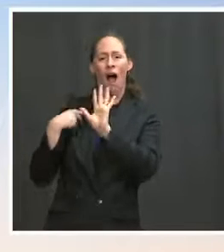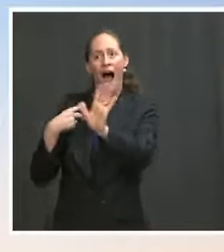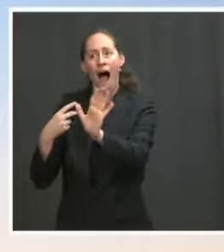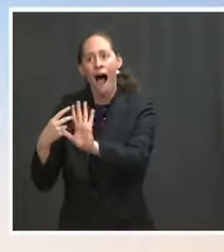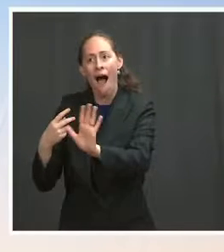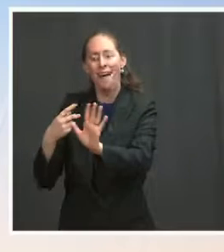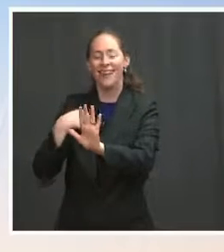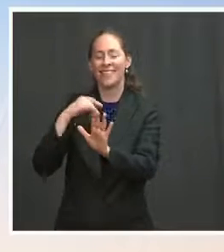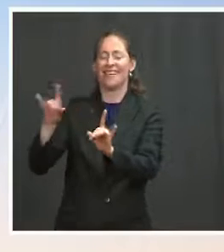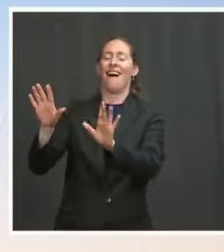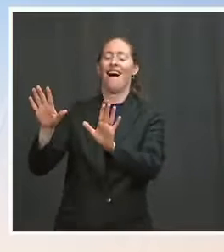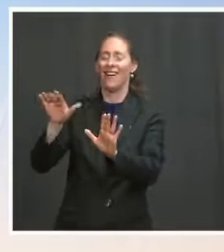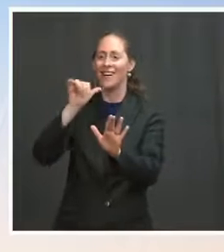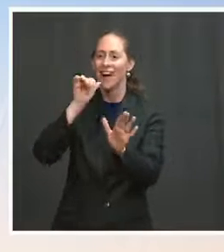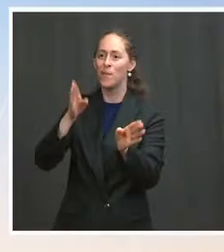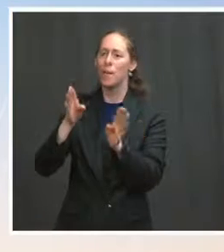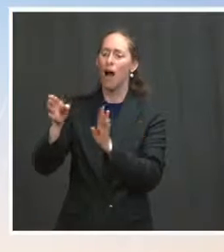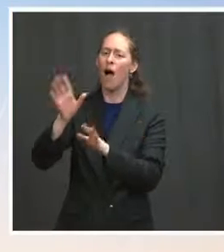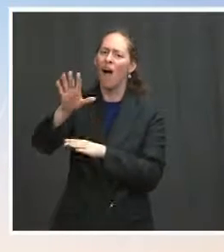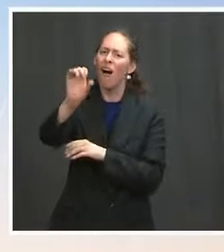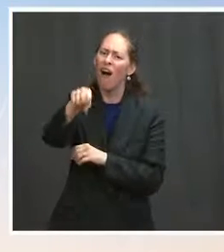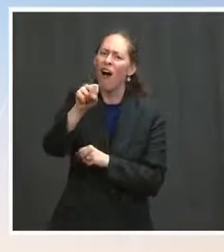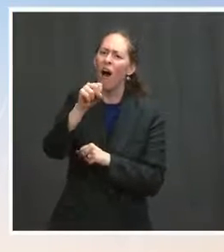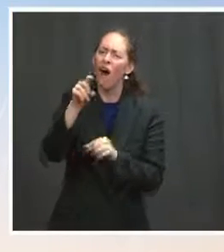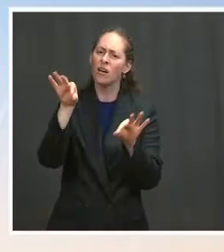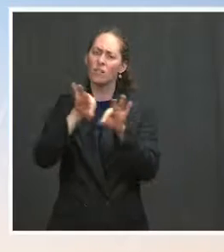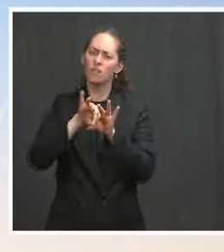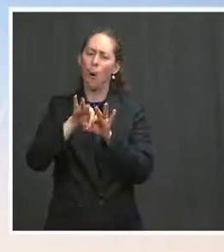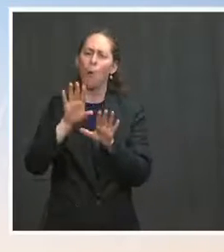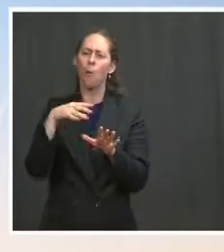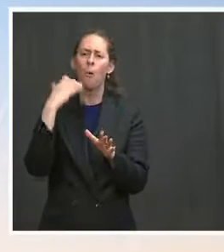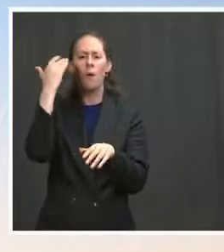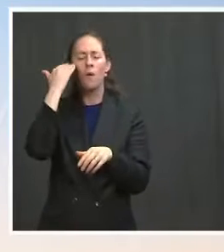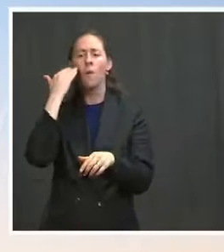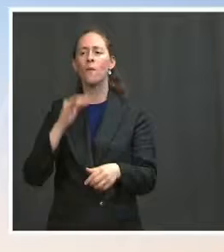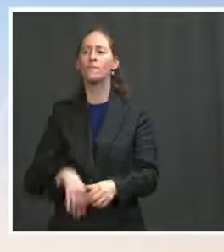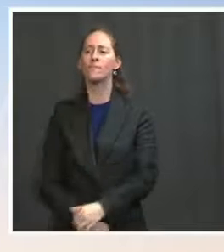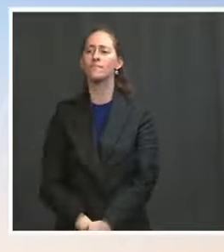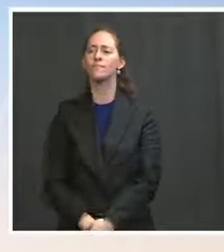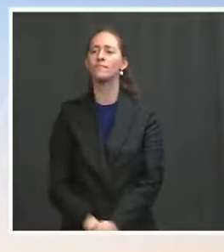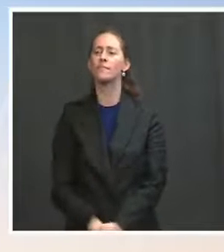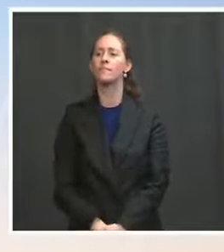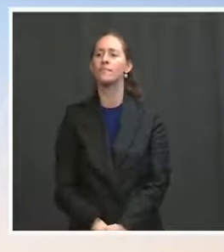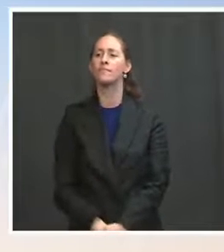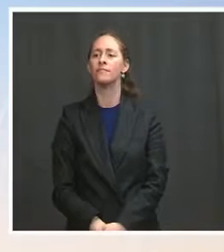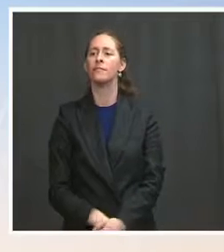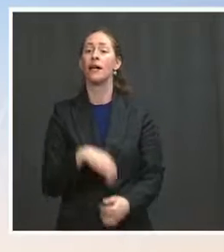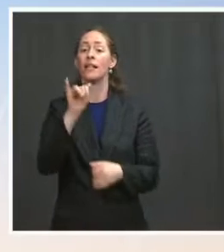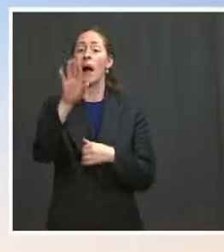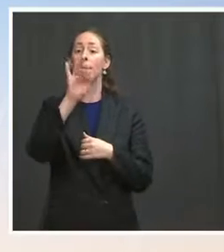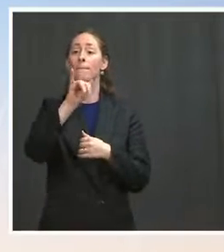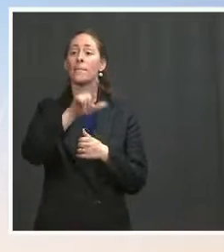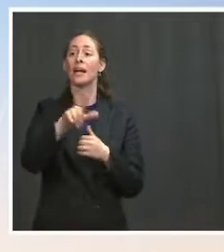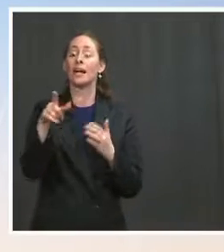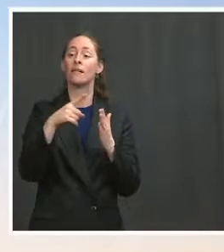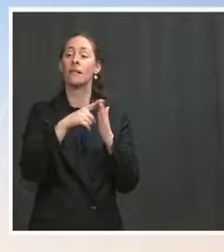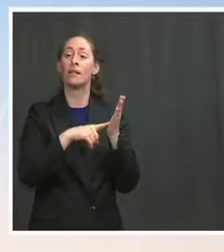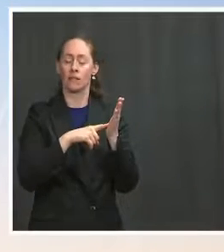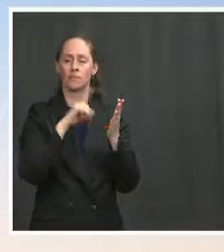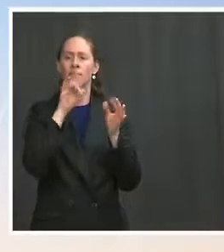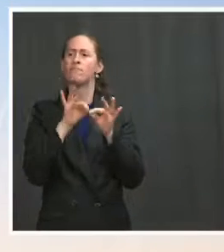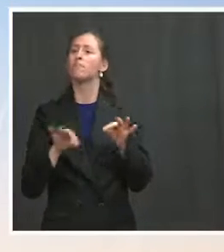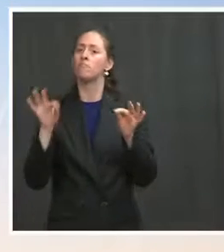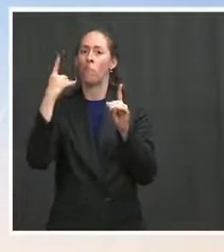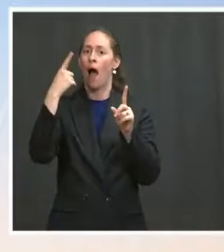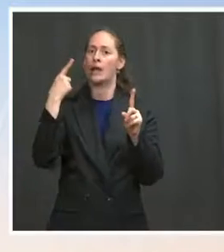say that, yes, there are components of his package. I mean, a part of this package, a big part of this package is a down payment